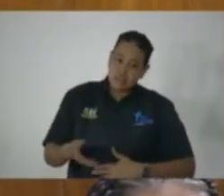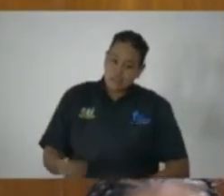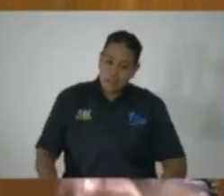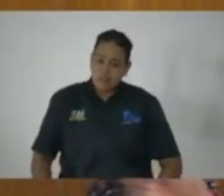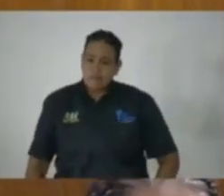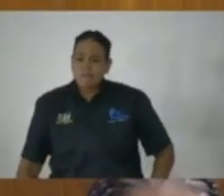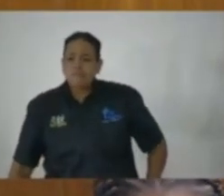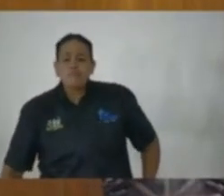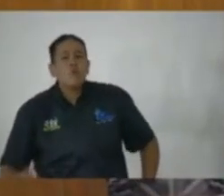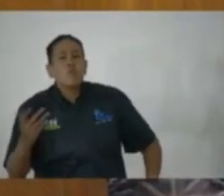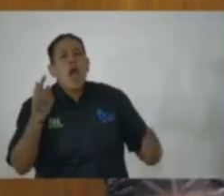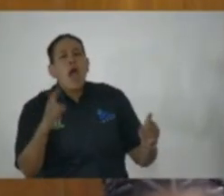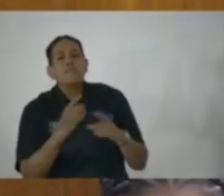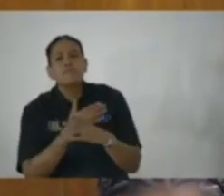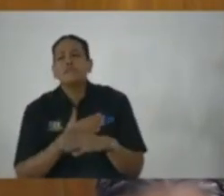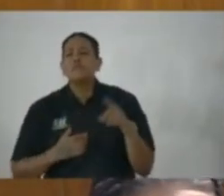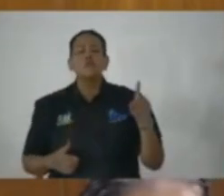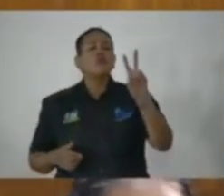What happened between